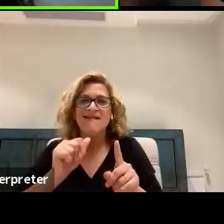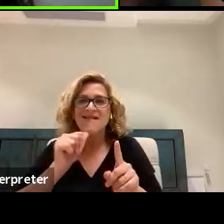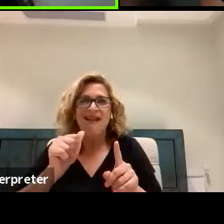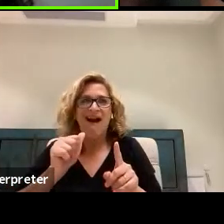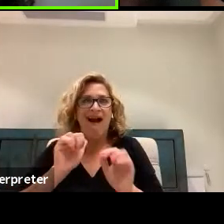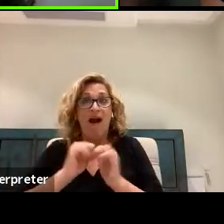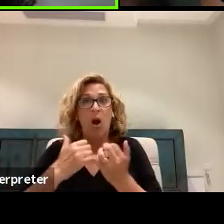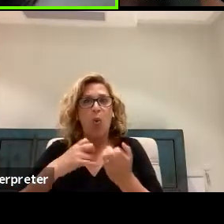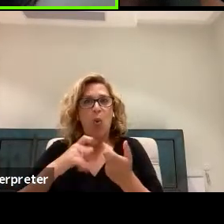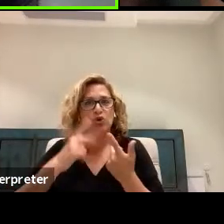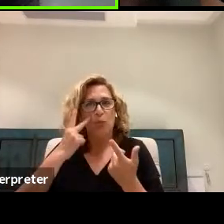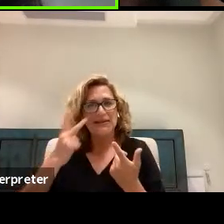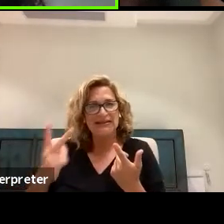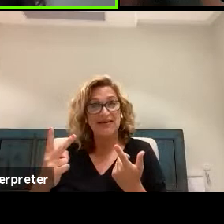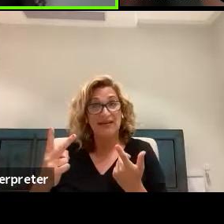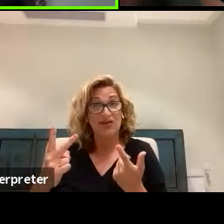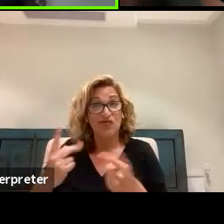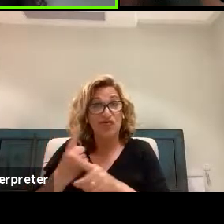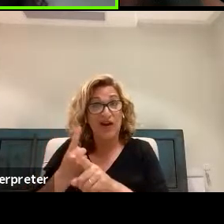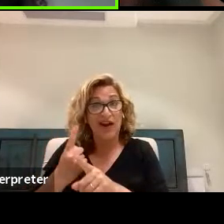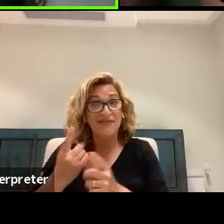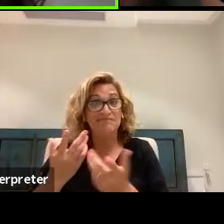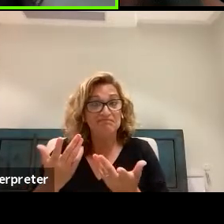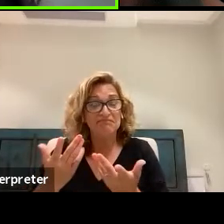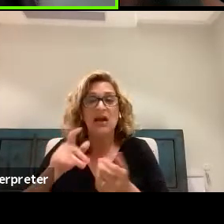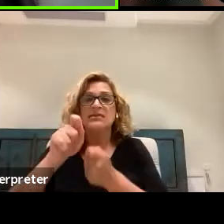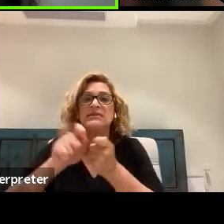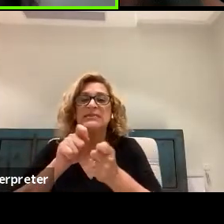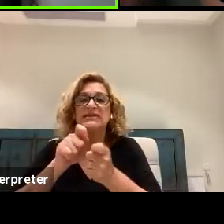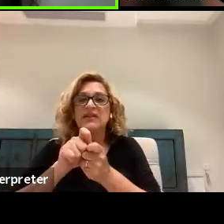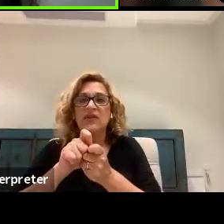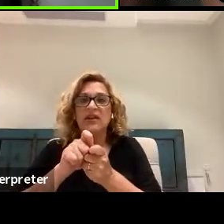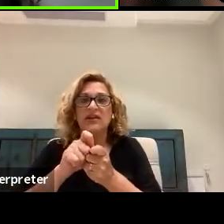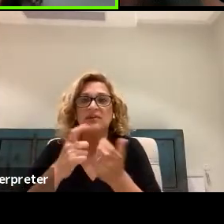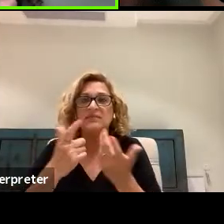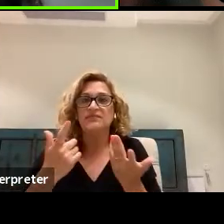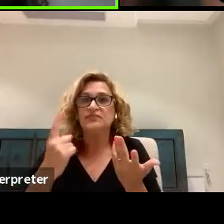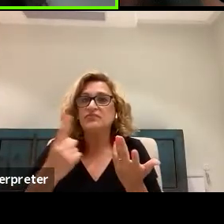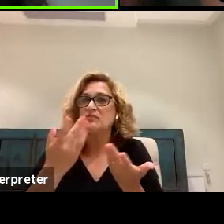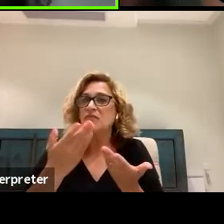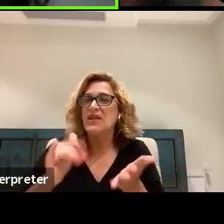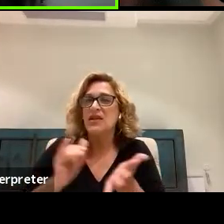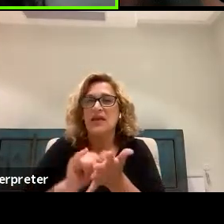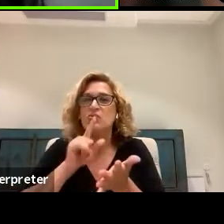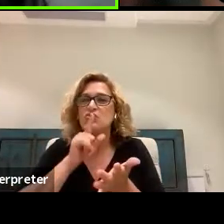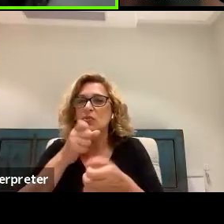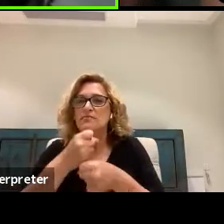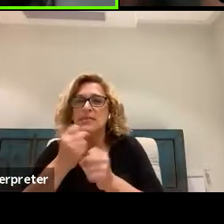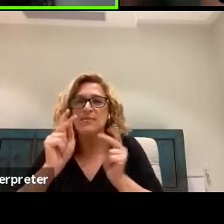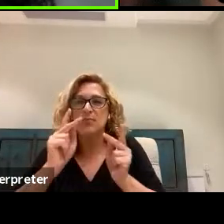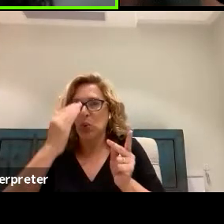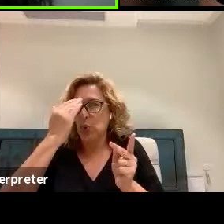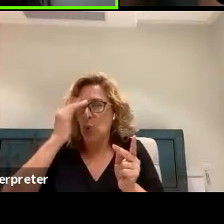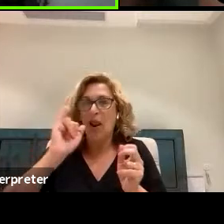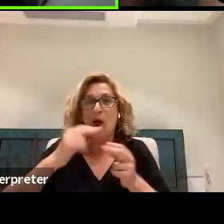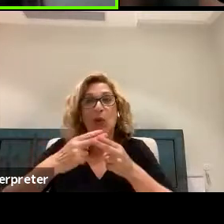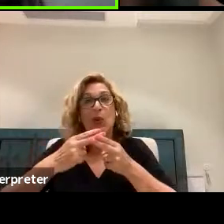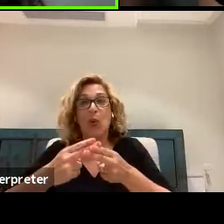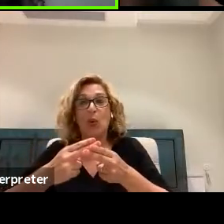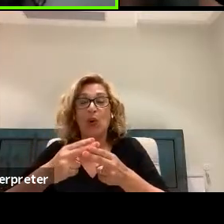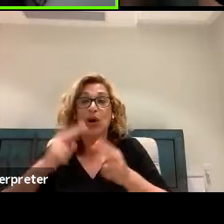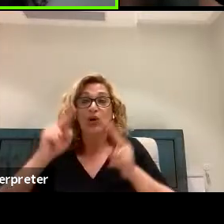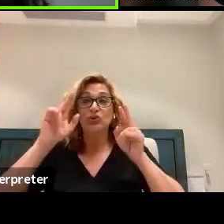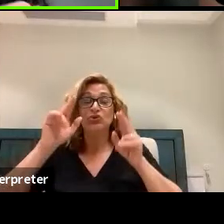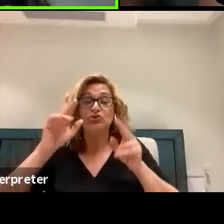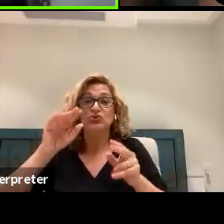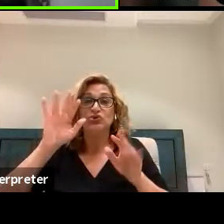seen, right? And so specifically just, something that I'm sure many people know is like Snow White and the Seven Dwarfs, or you